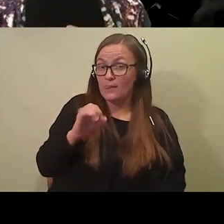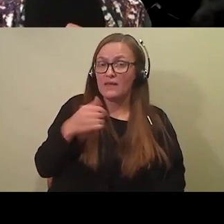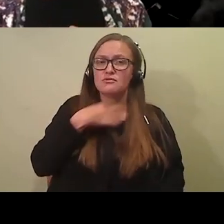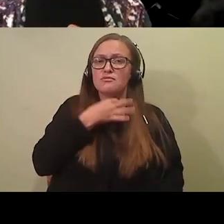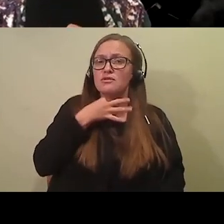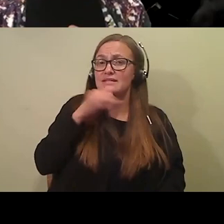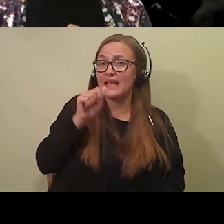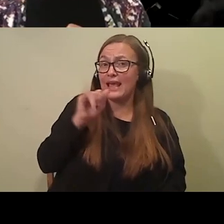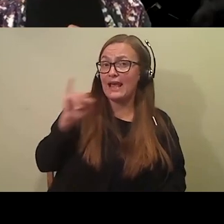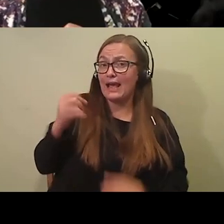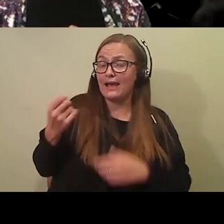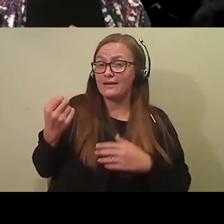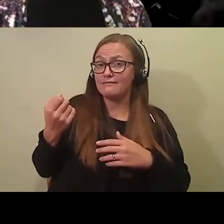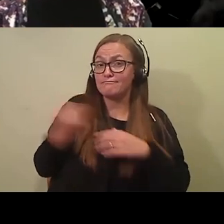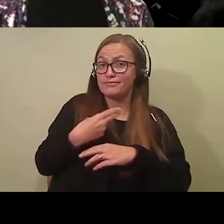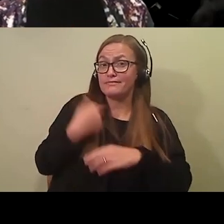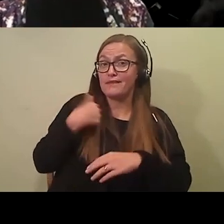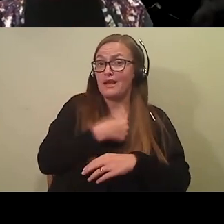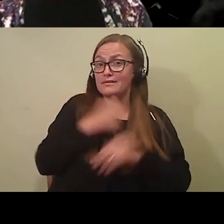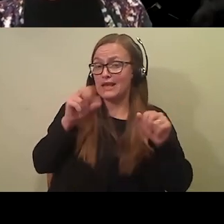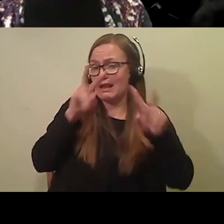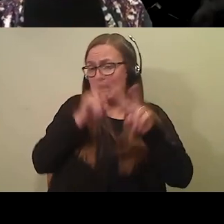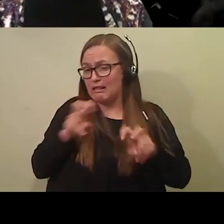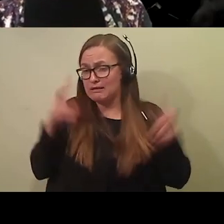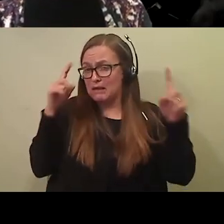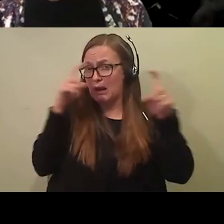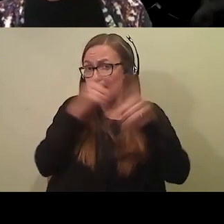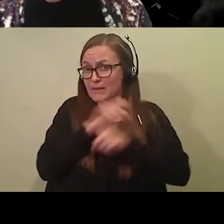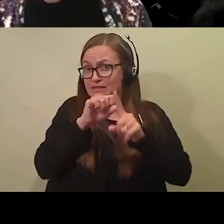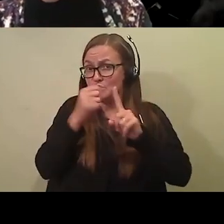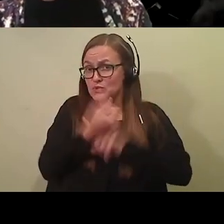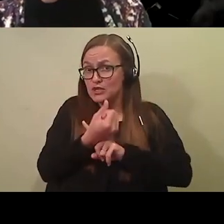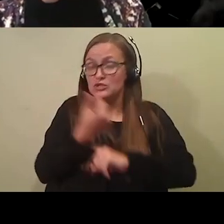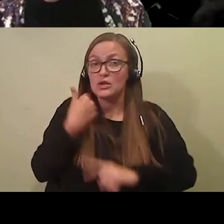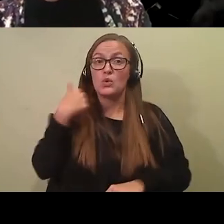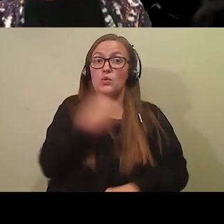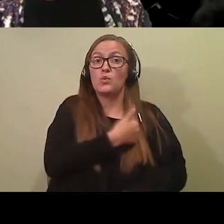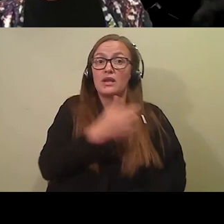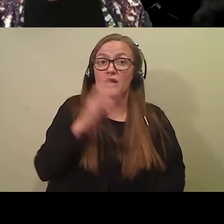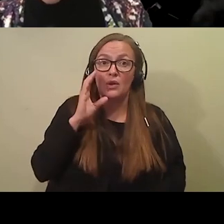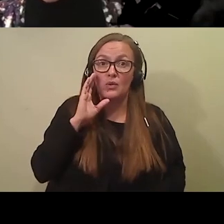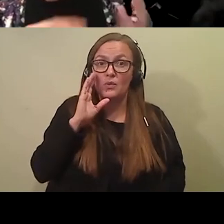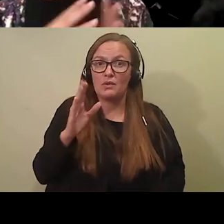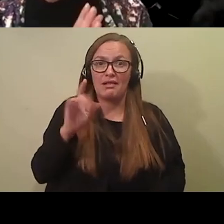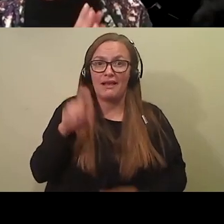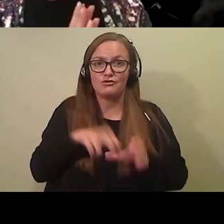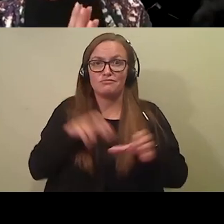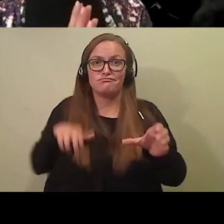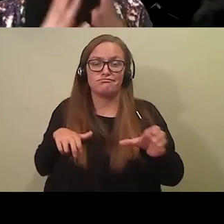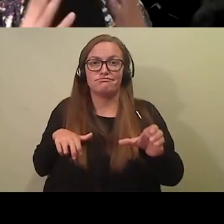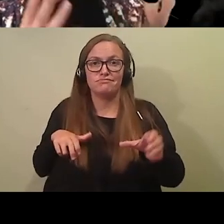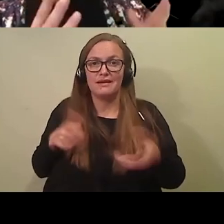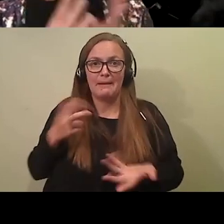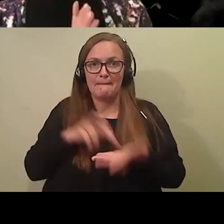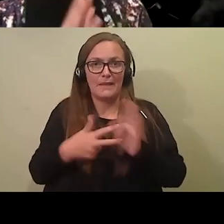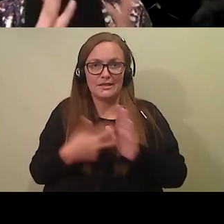analyze complex situations such that we will be relegated to the sidelines, i.e. maybe we can't even